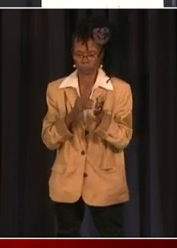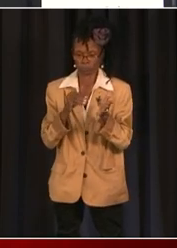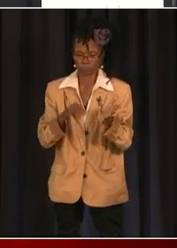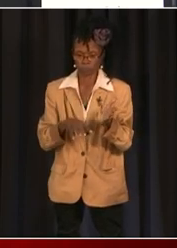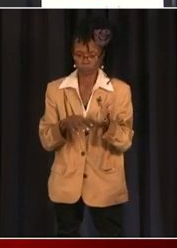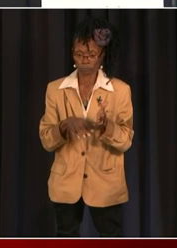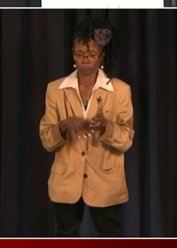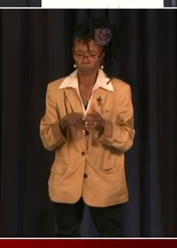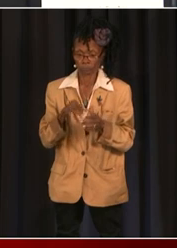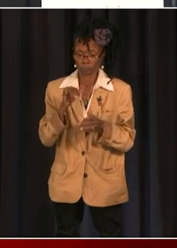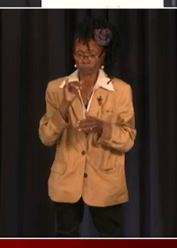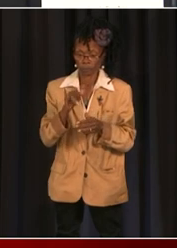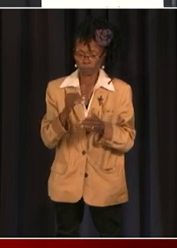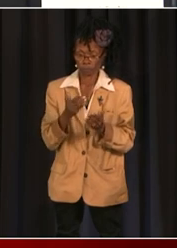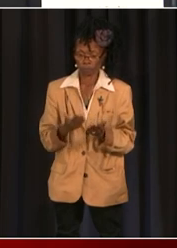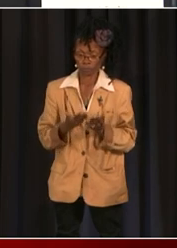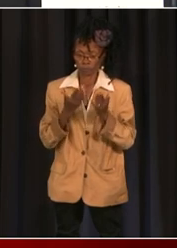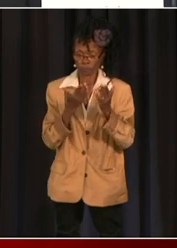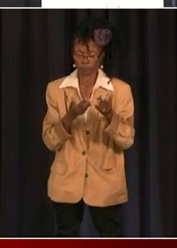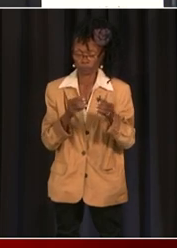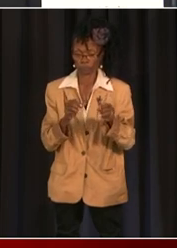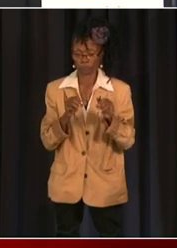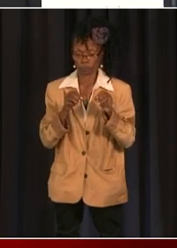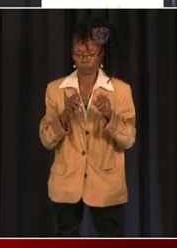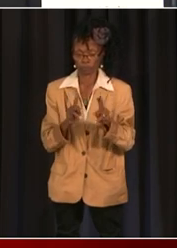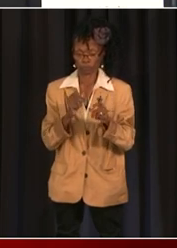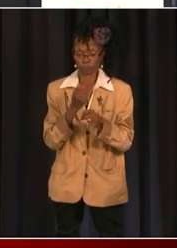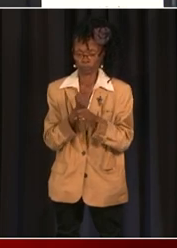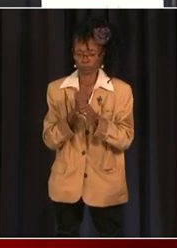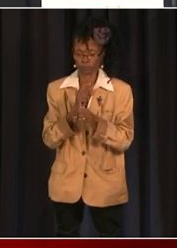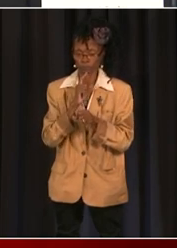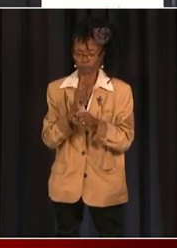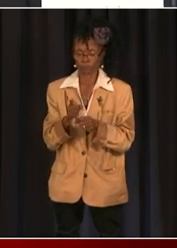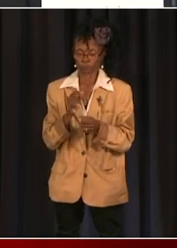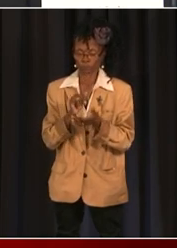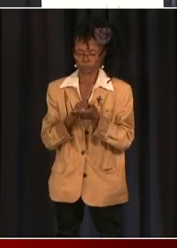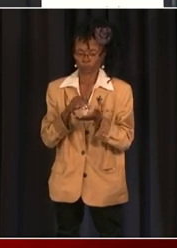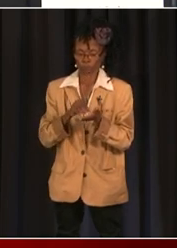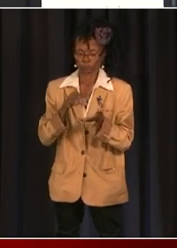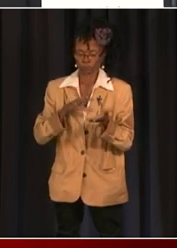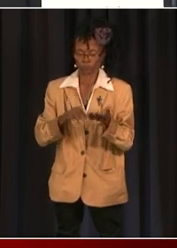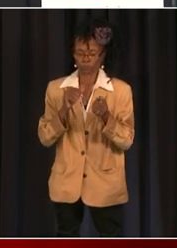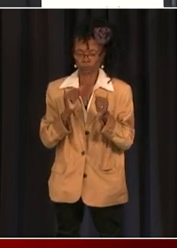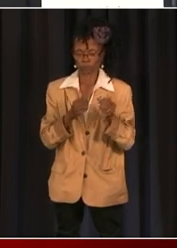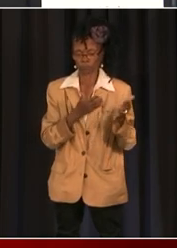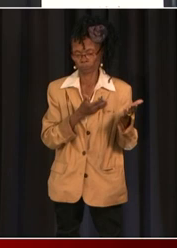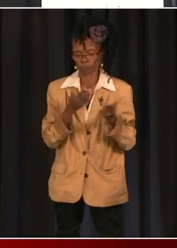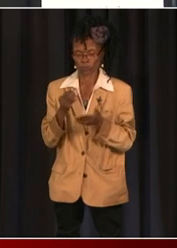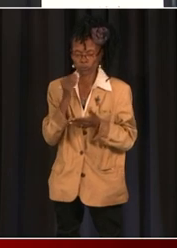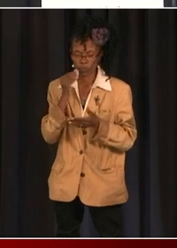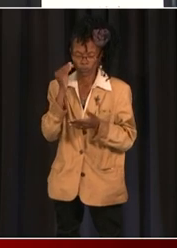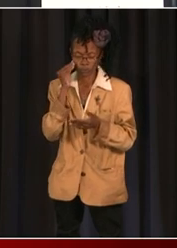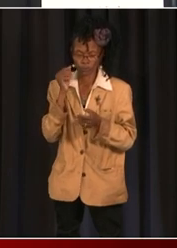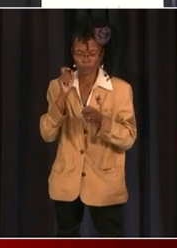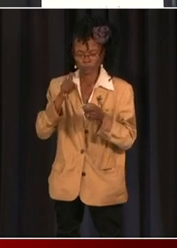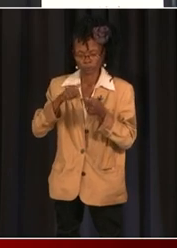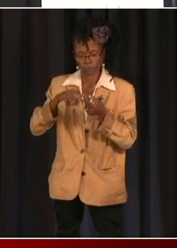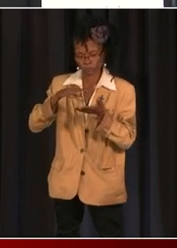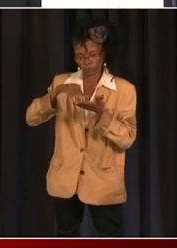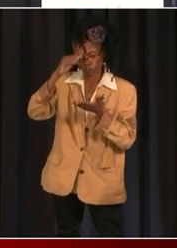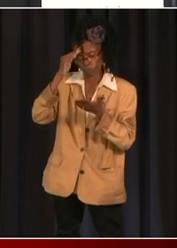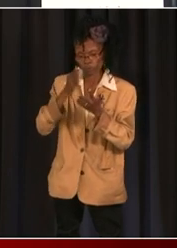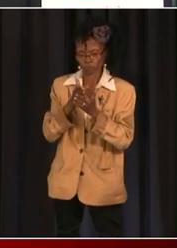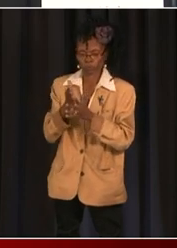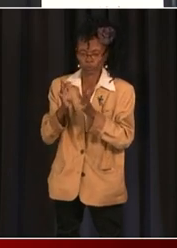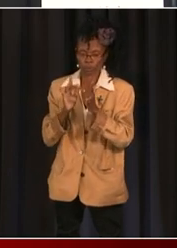this is this provides us the opportunity to ensure that a student can take their device home when they need to learn remotely and also